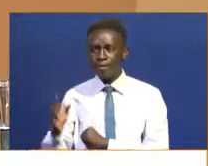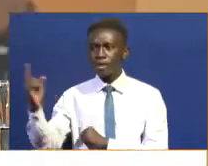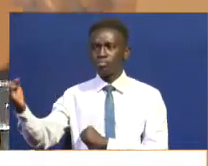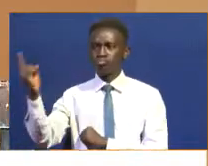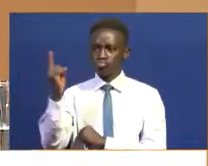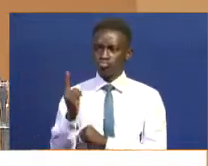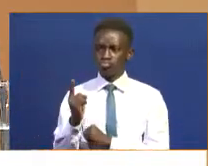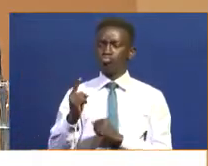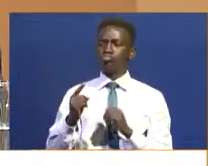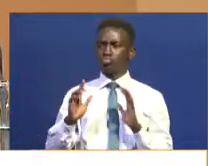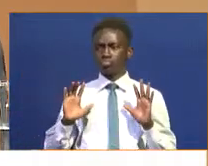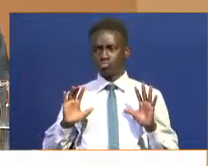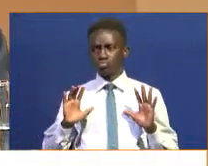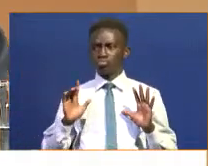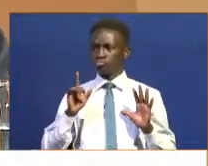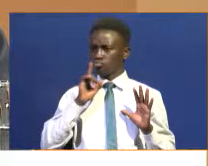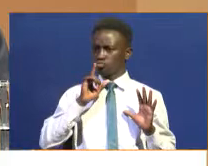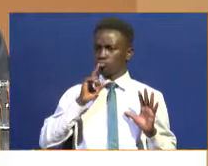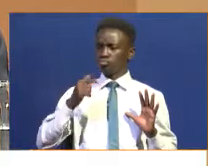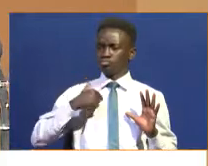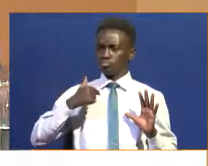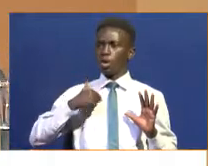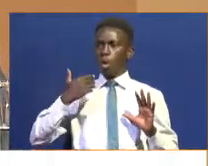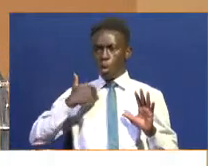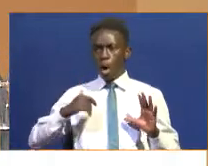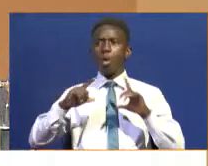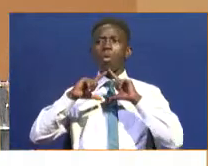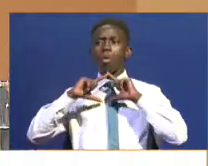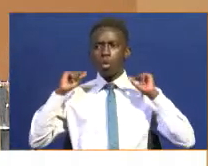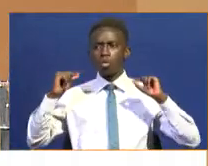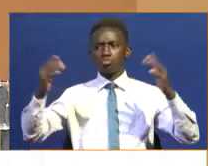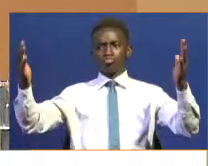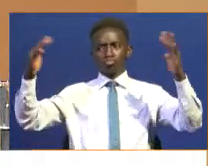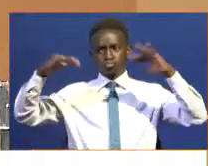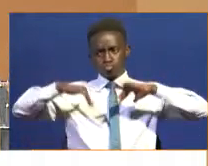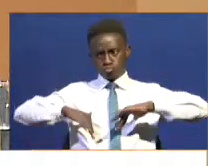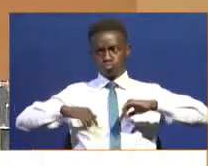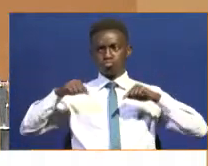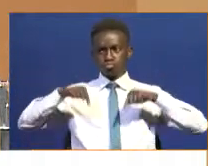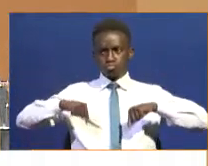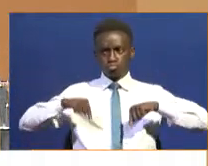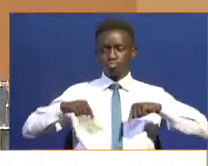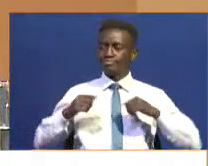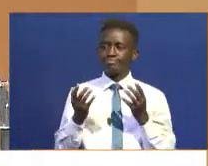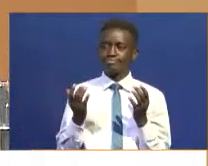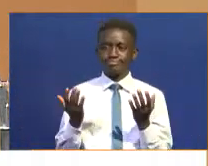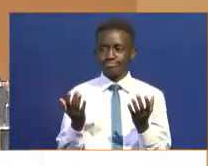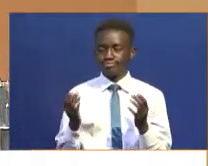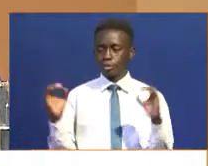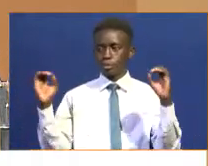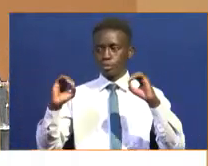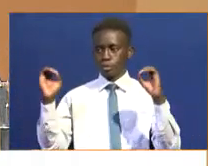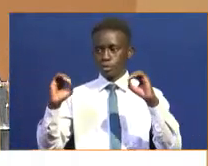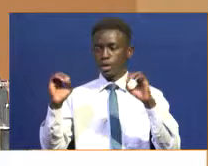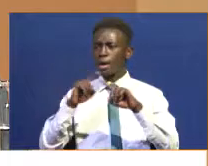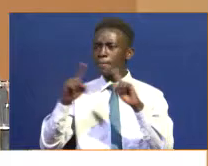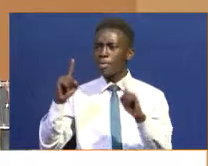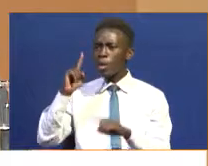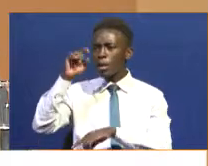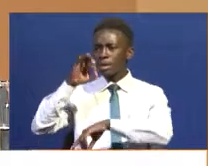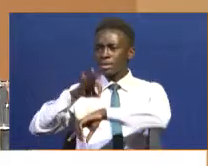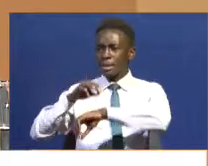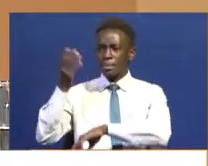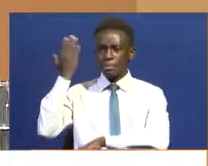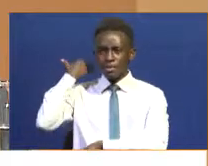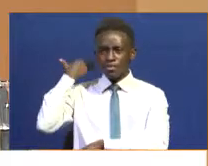take up the initiative. And sometimes there is a time when it was supposed, you remember, when during the